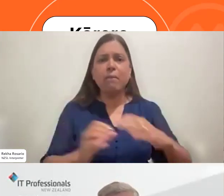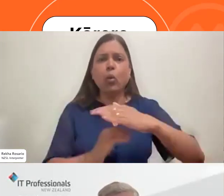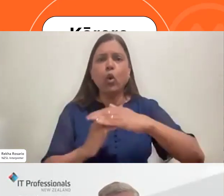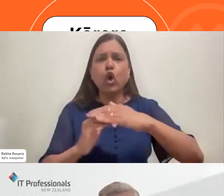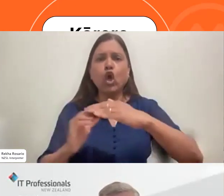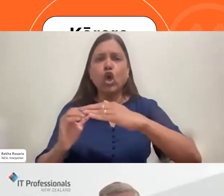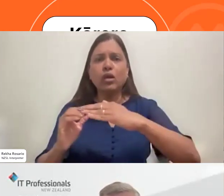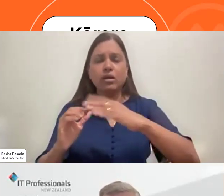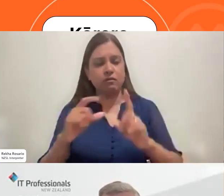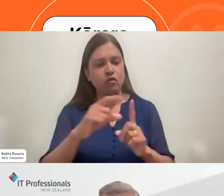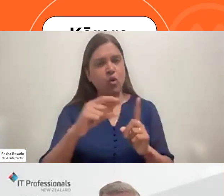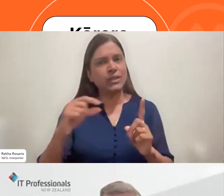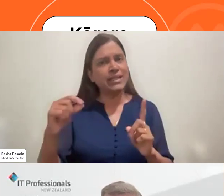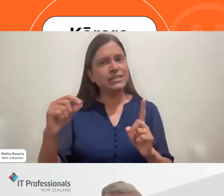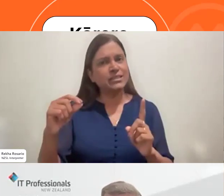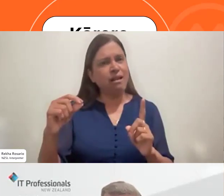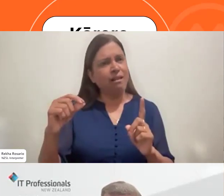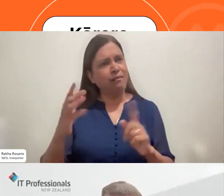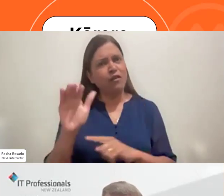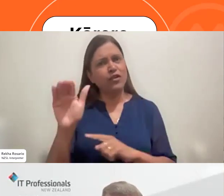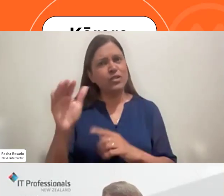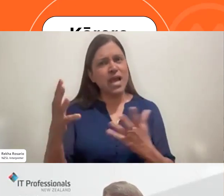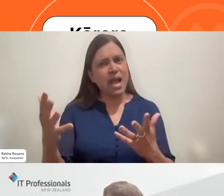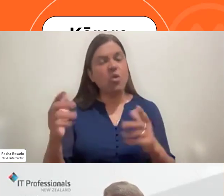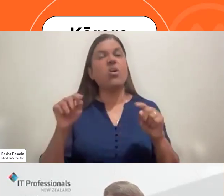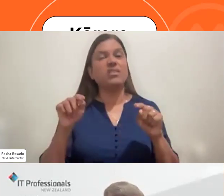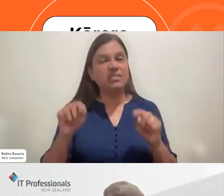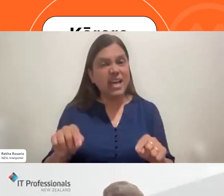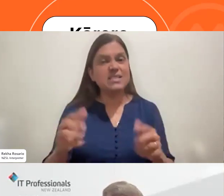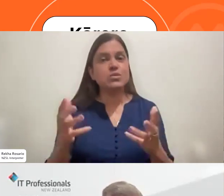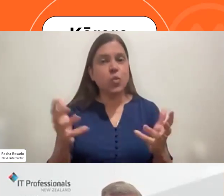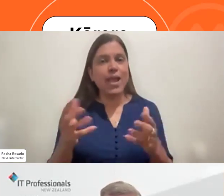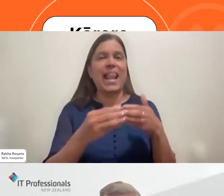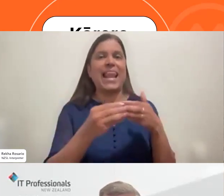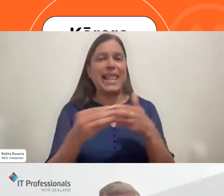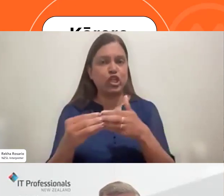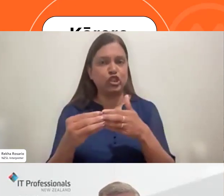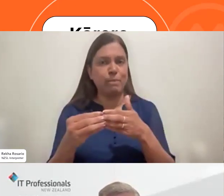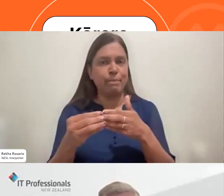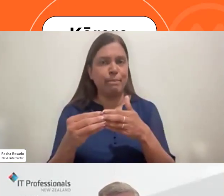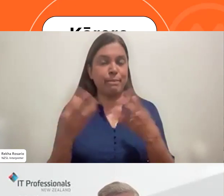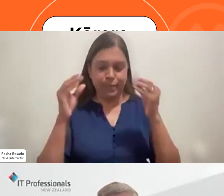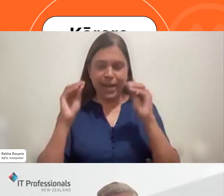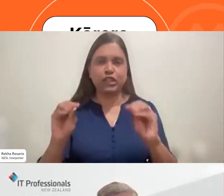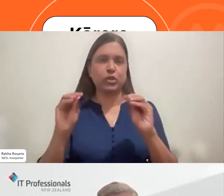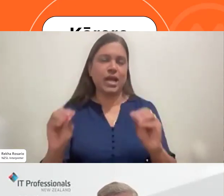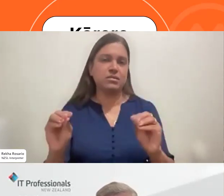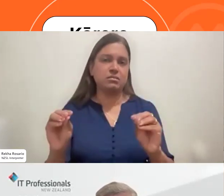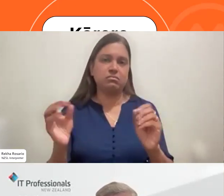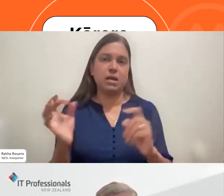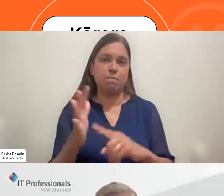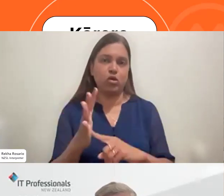for everyone? This is where leadership and education becomes really crucial. Decision makers need to understand